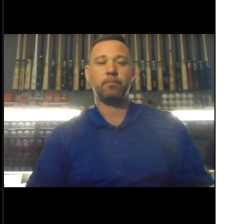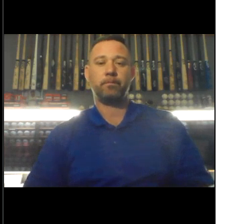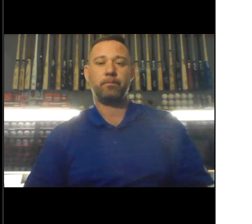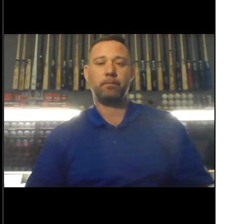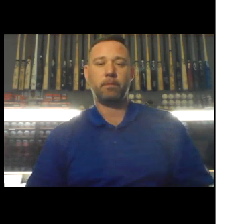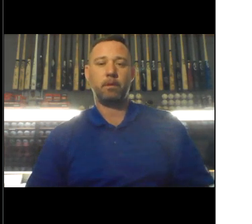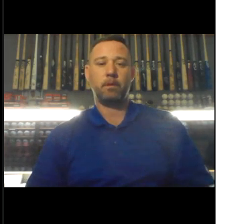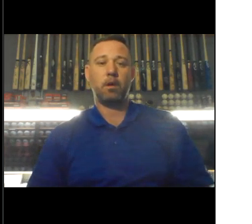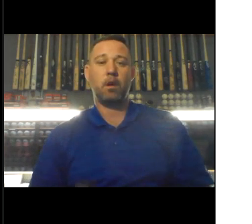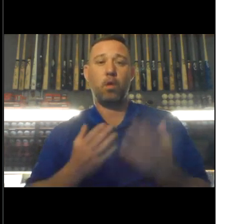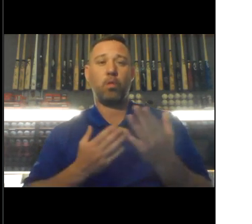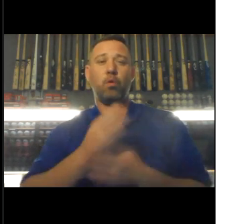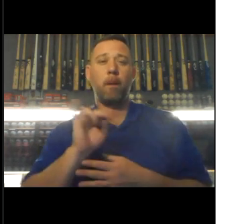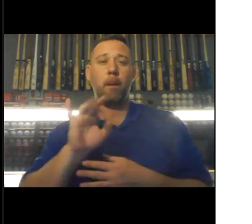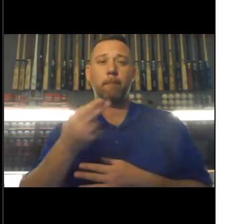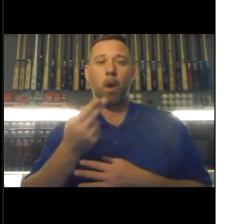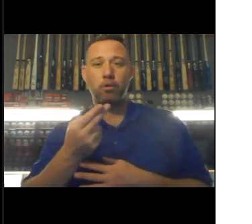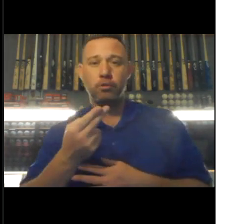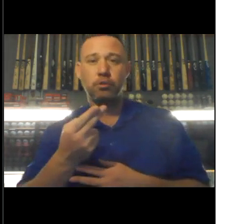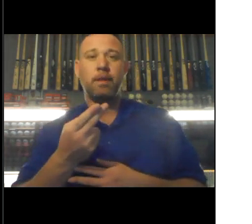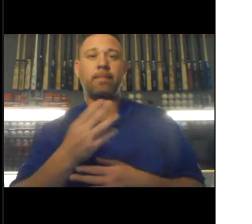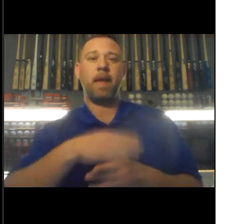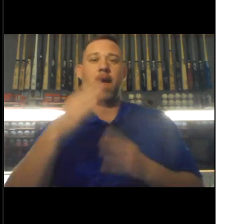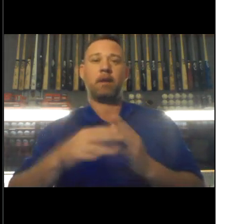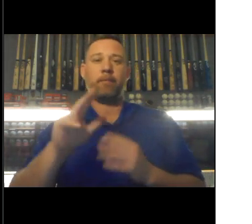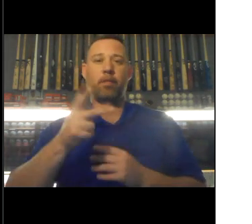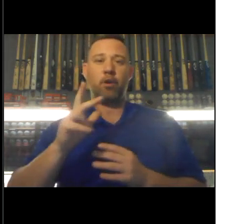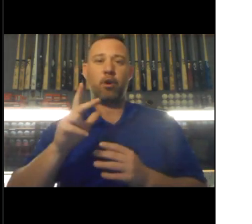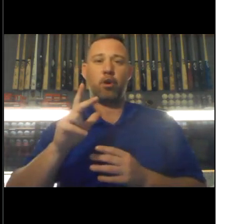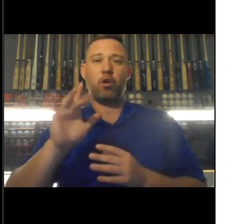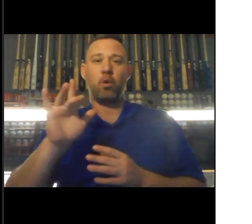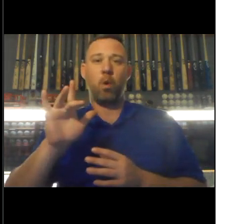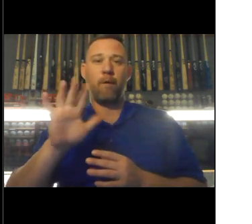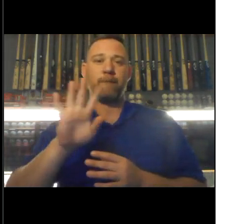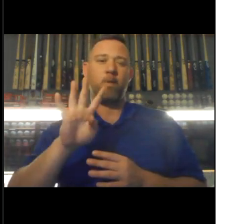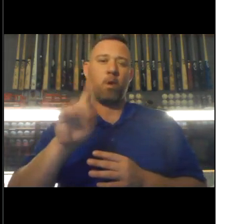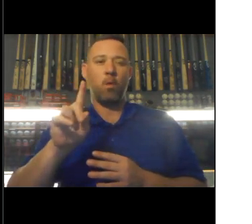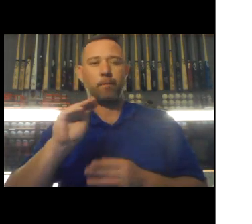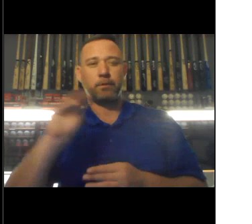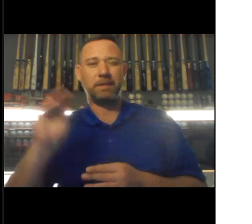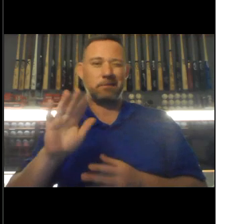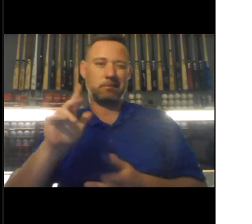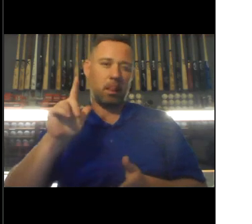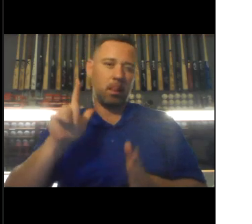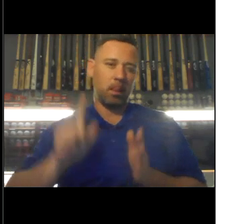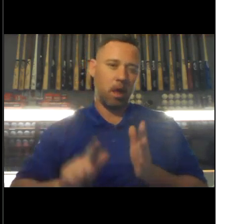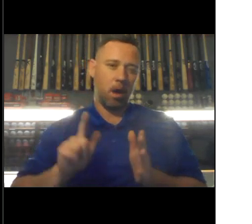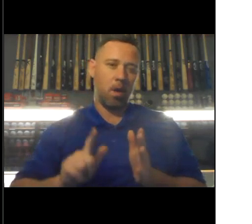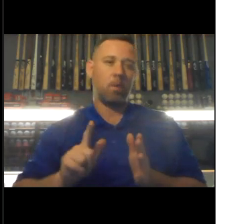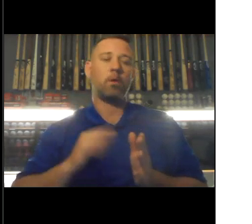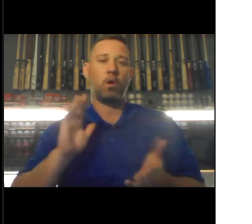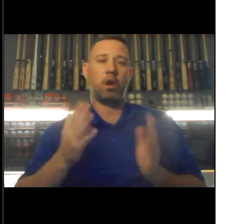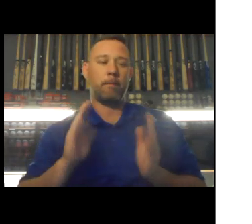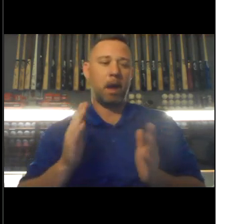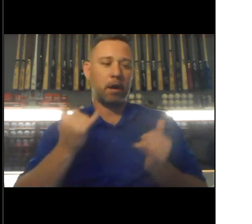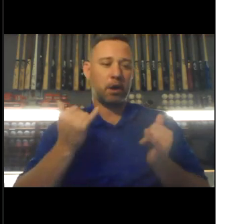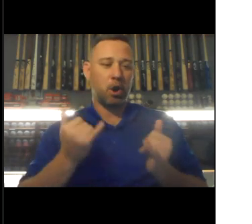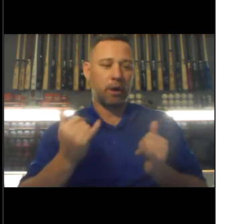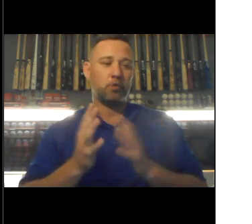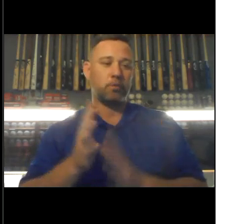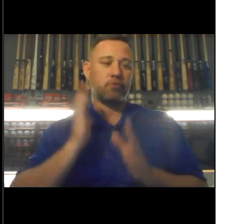Through being March representing the end of the third quarter, 41% is a bit low when we're comparing this current fiscal year to prior fiscal